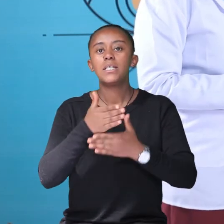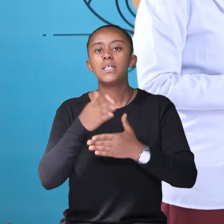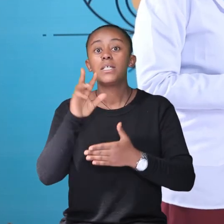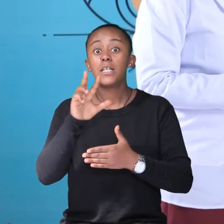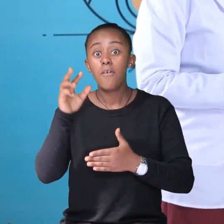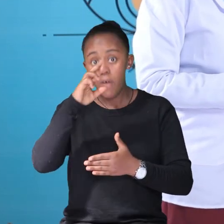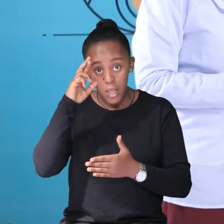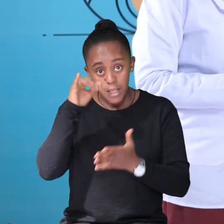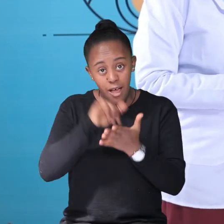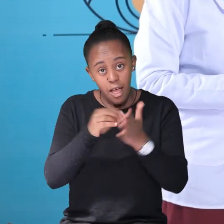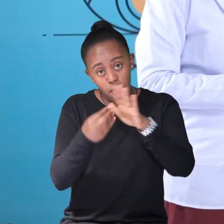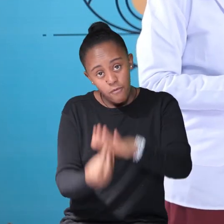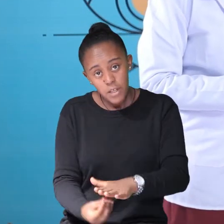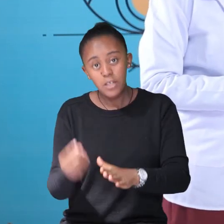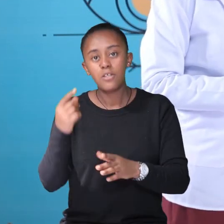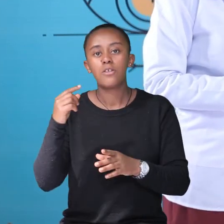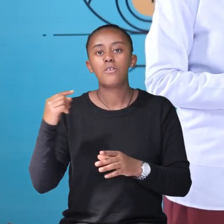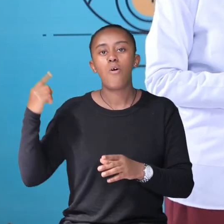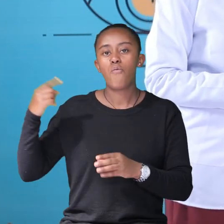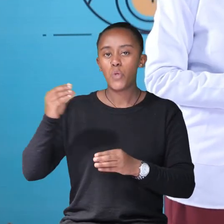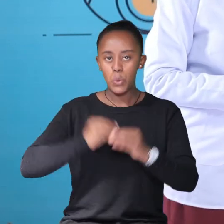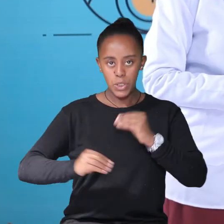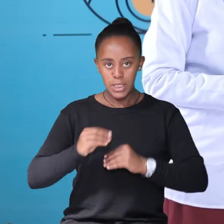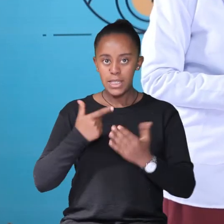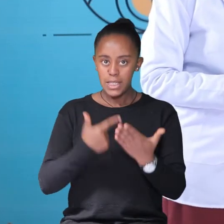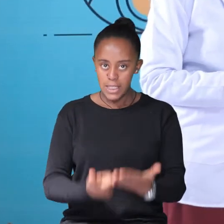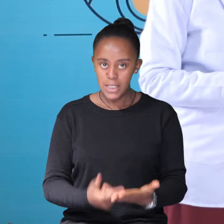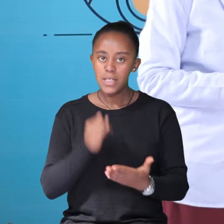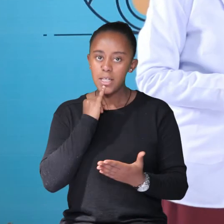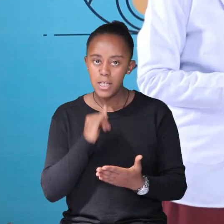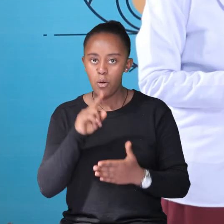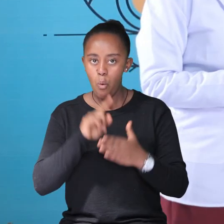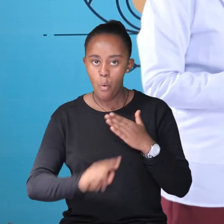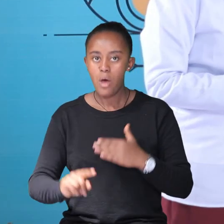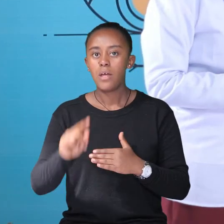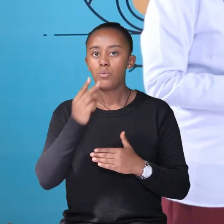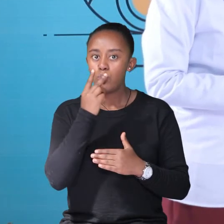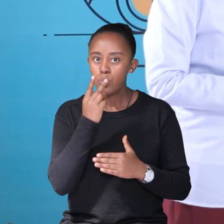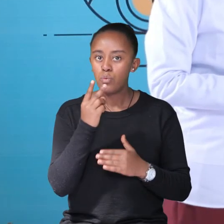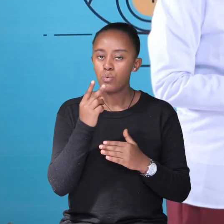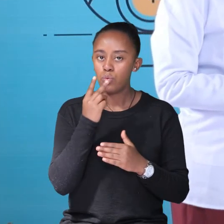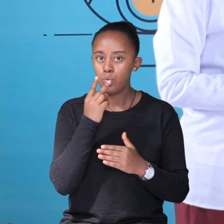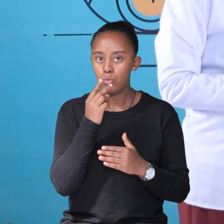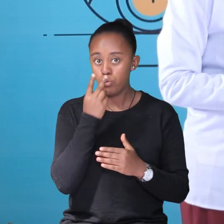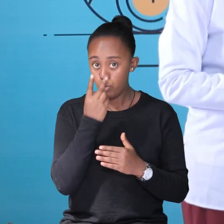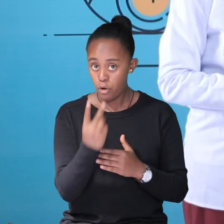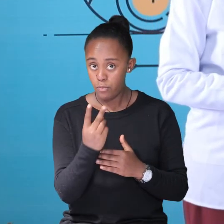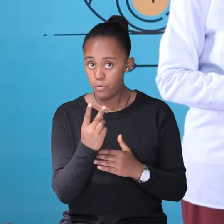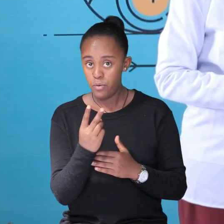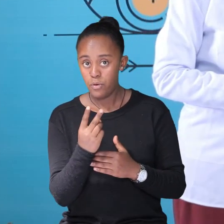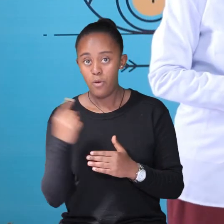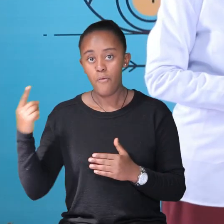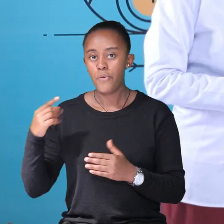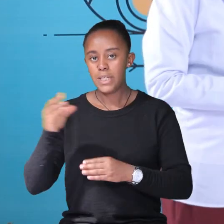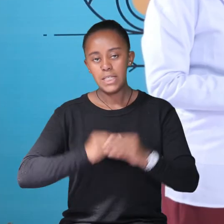three factors that affect photosynthesis. This is what you can observe in the